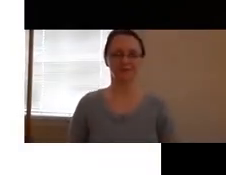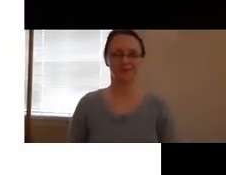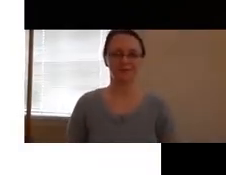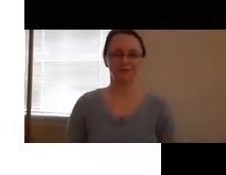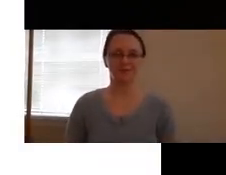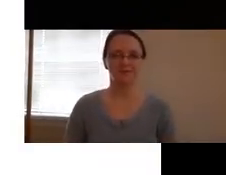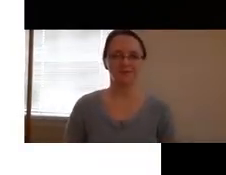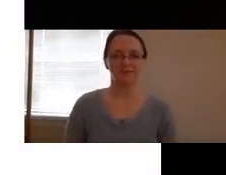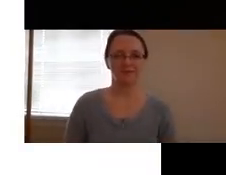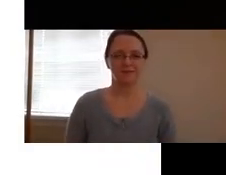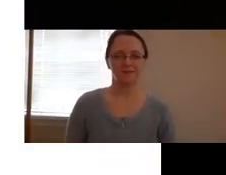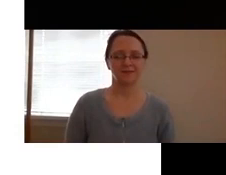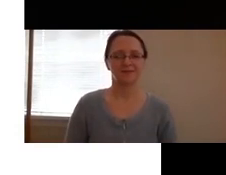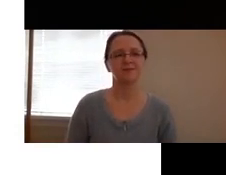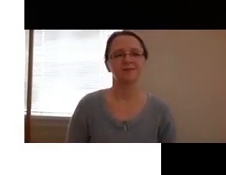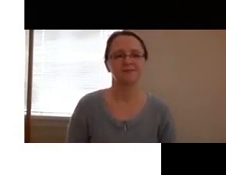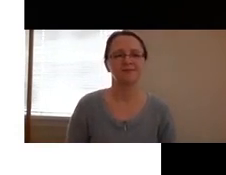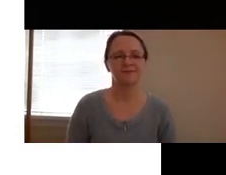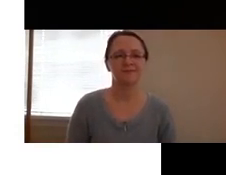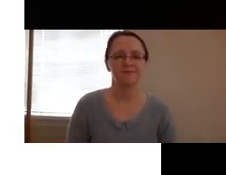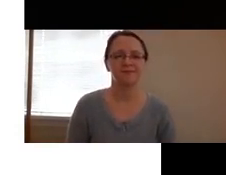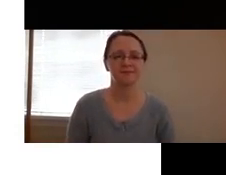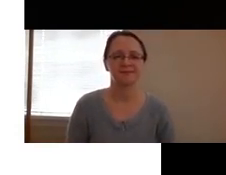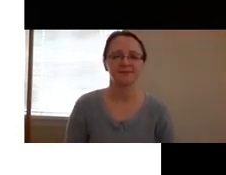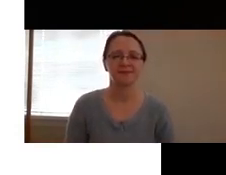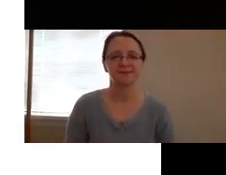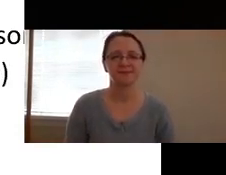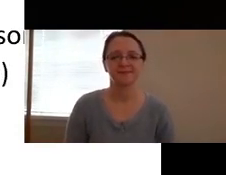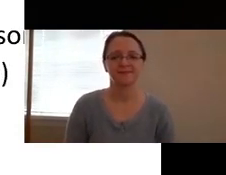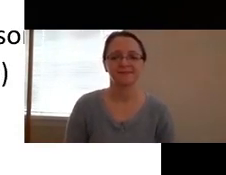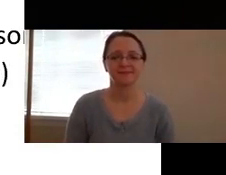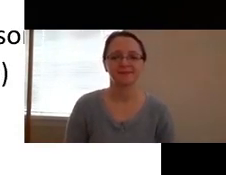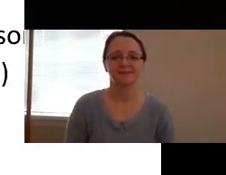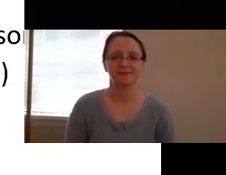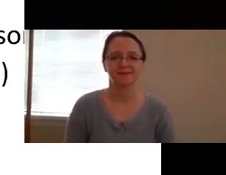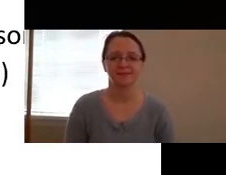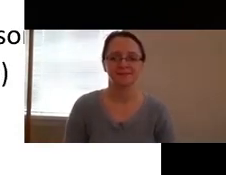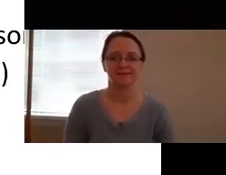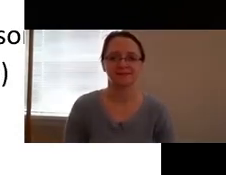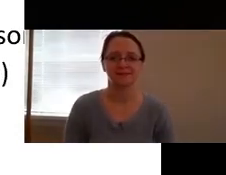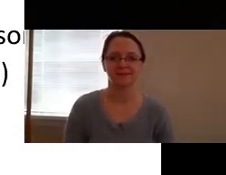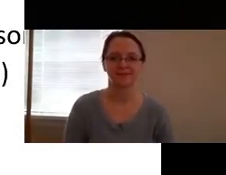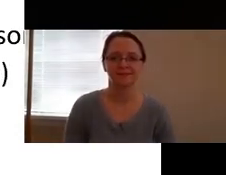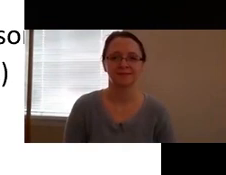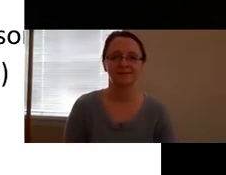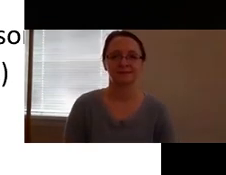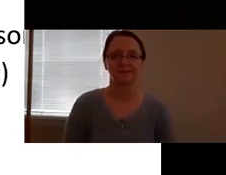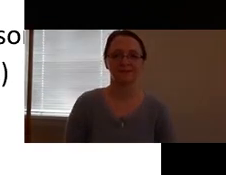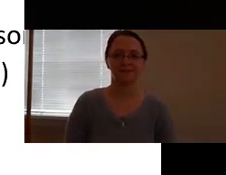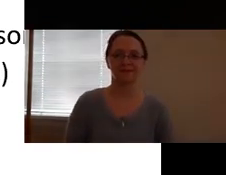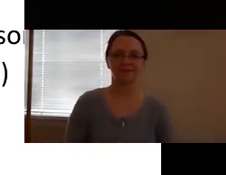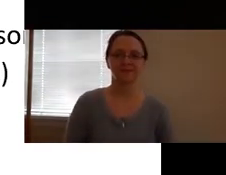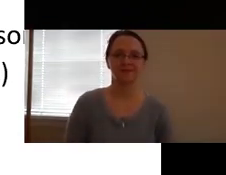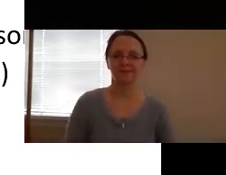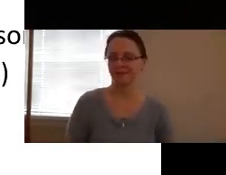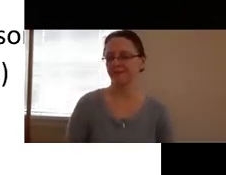actual study that we did. And we did many studies. Some of them are done and some of them are ongoing. And so we looked at